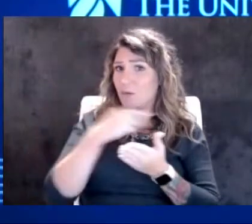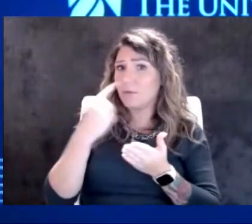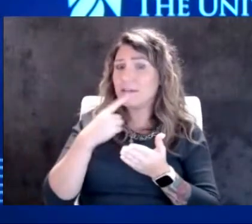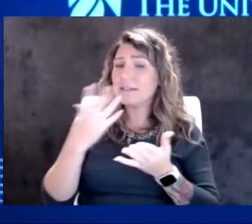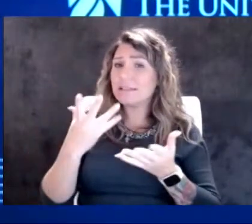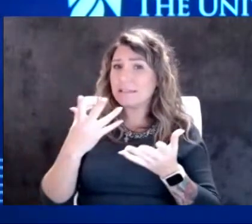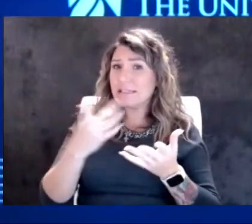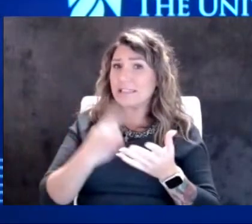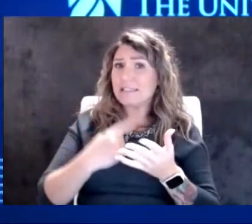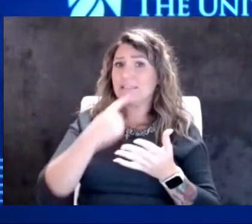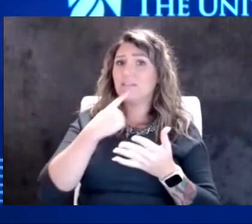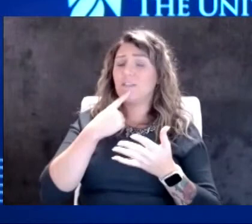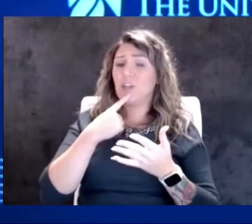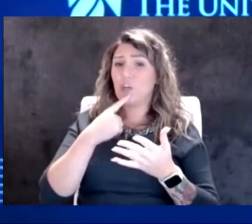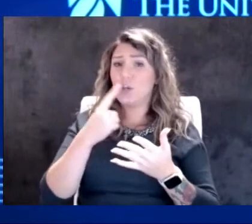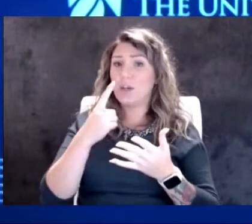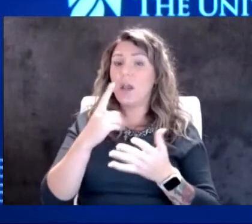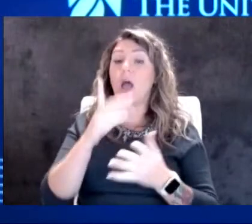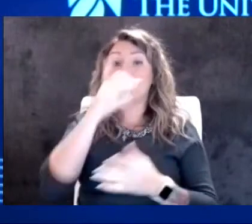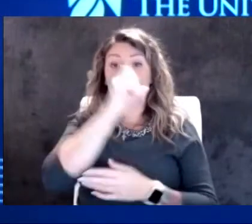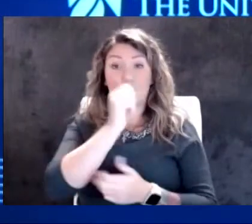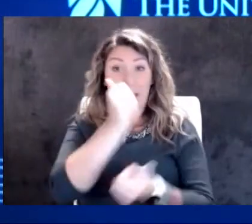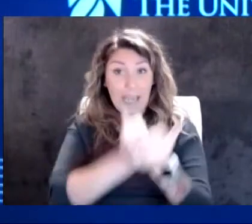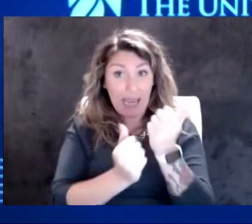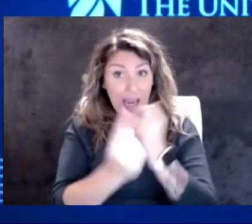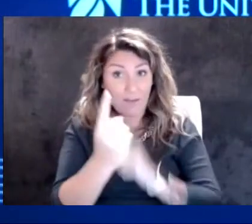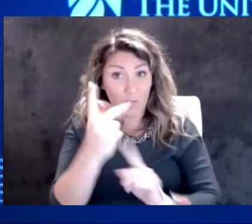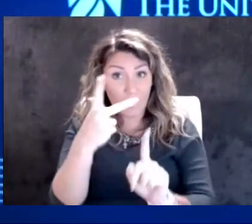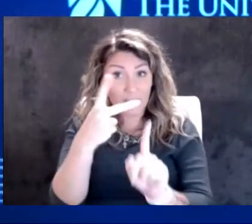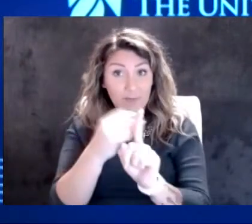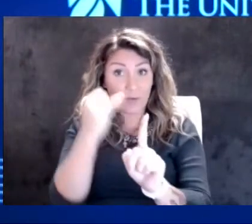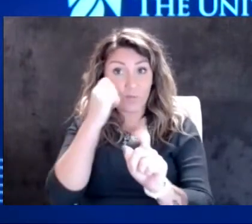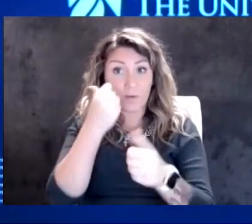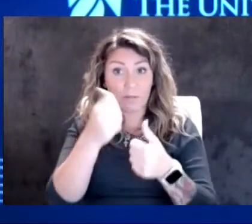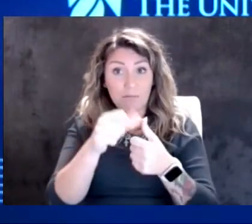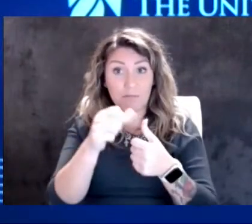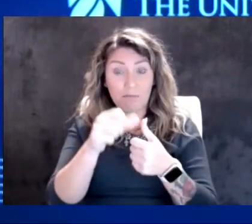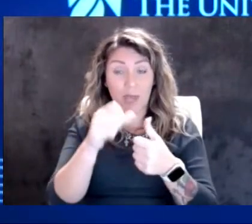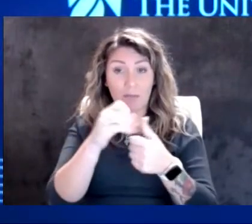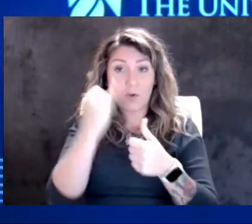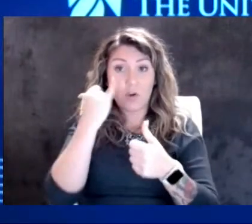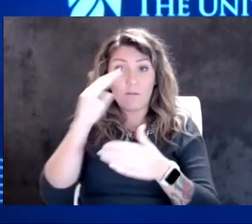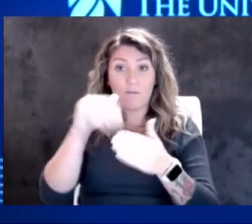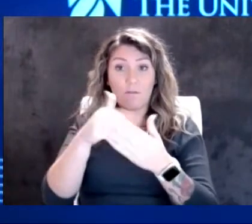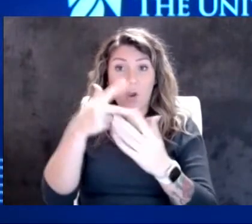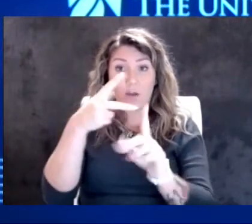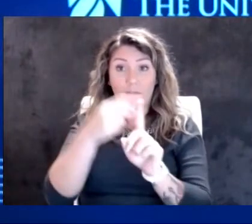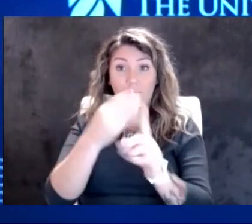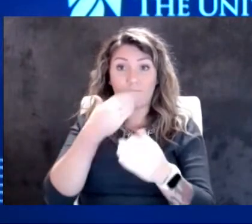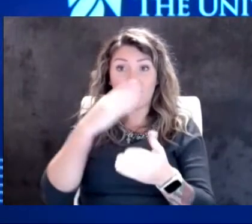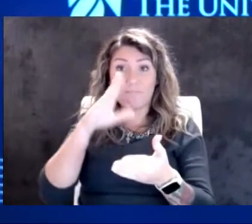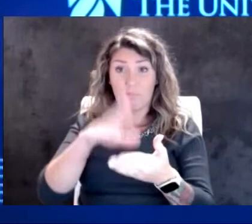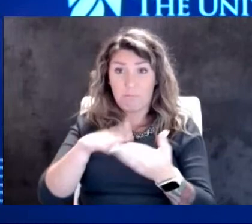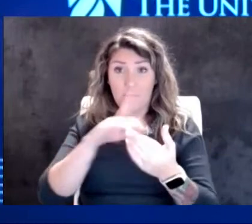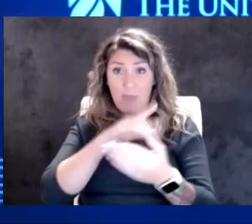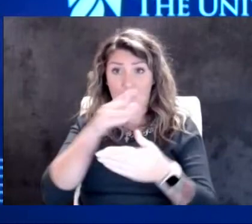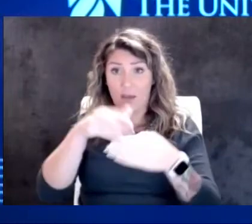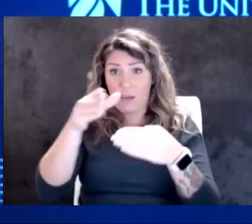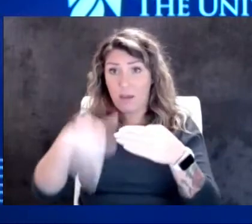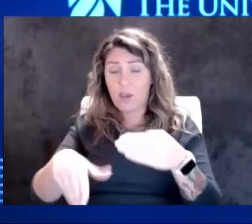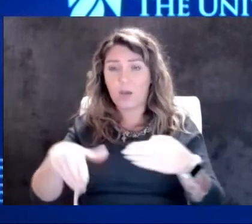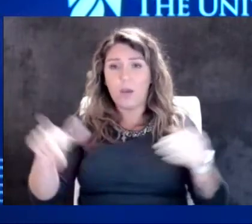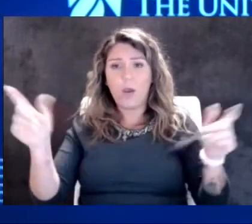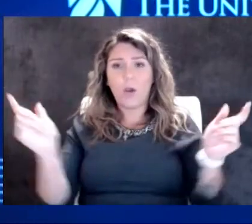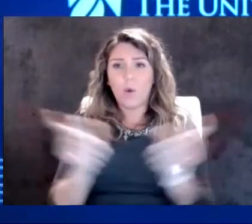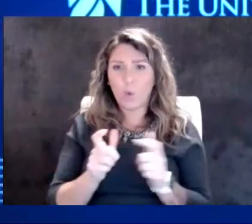assuming everybody's vaccinated, and remember, if you've all been vaccinated, the risk for a bad outcome is incredibly small. You can